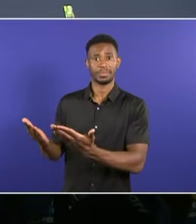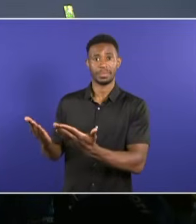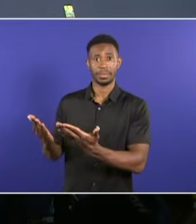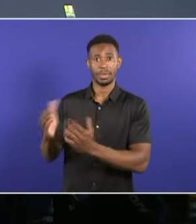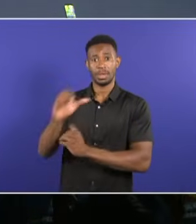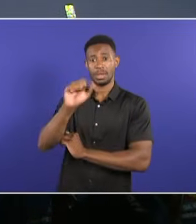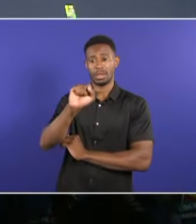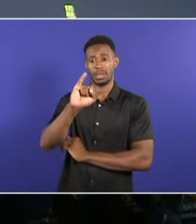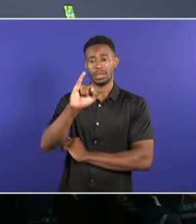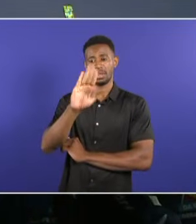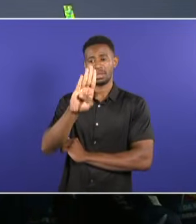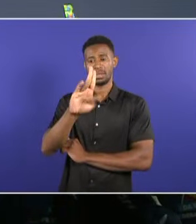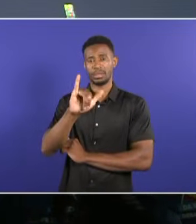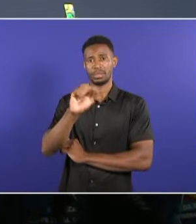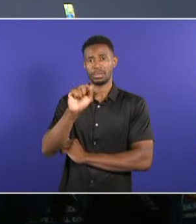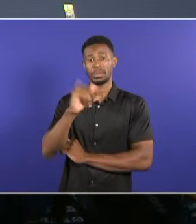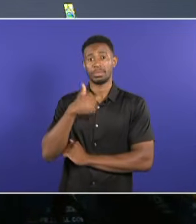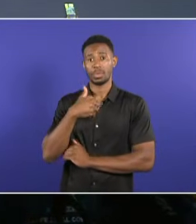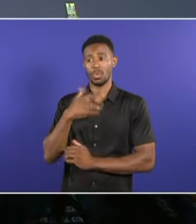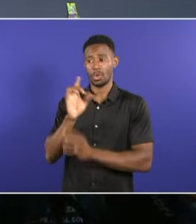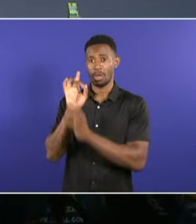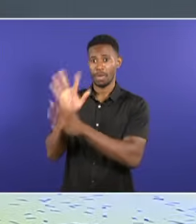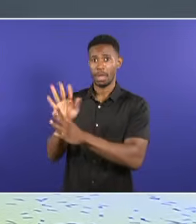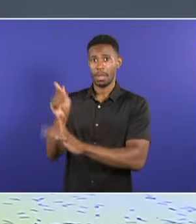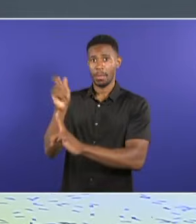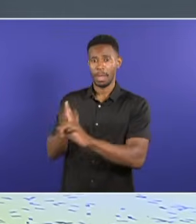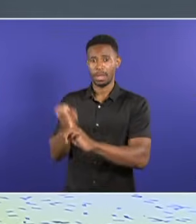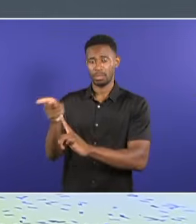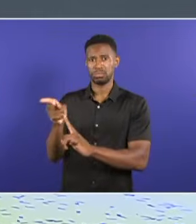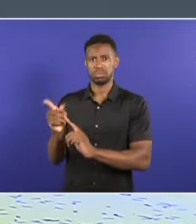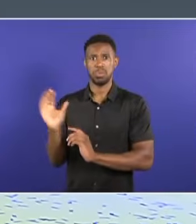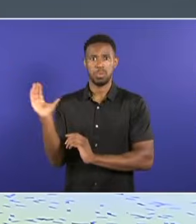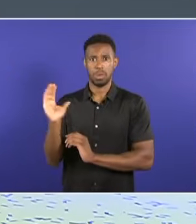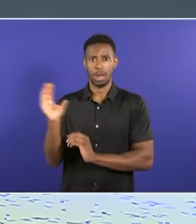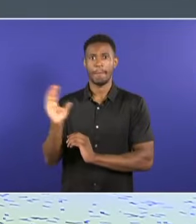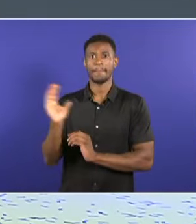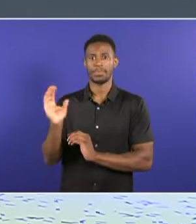Sibusiso, let me just say, this is a rising star in the DA.